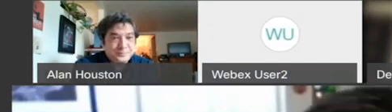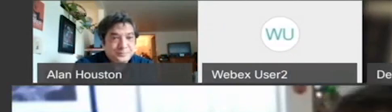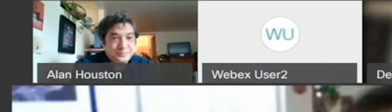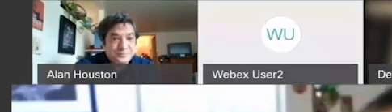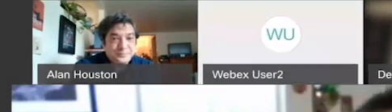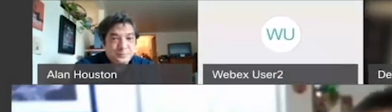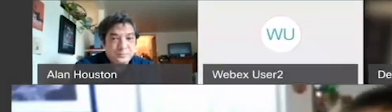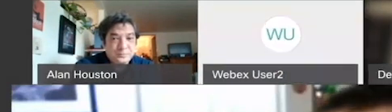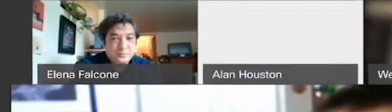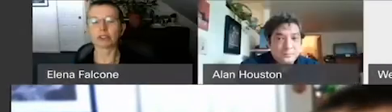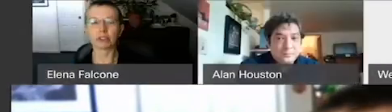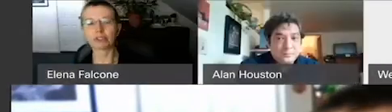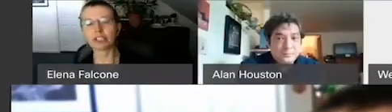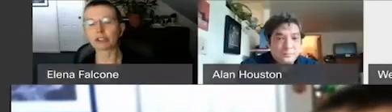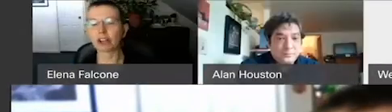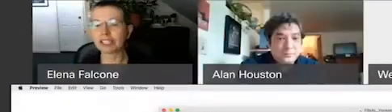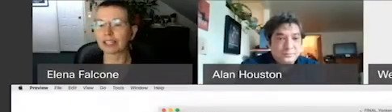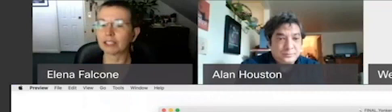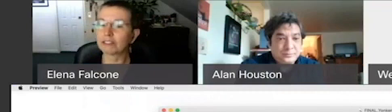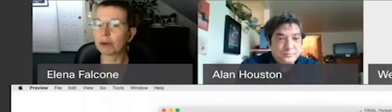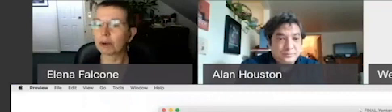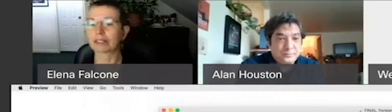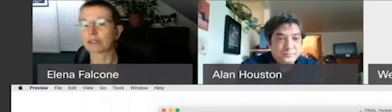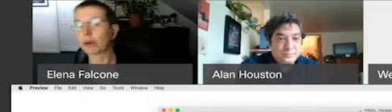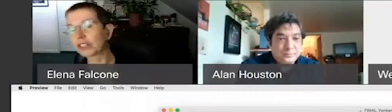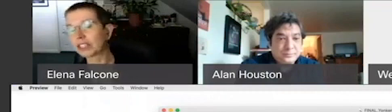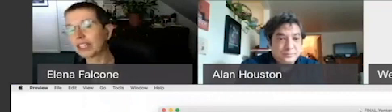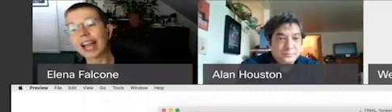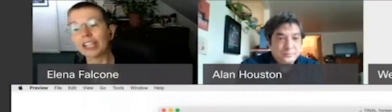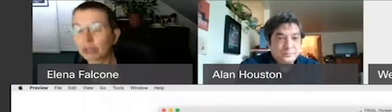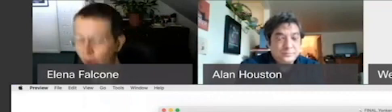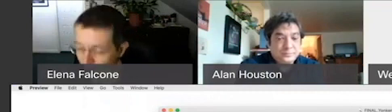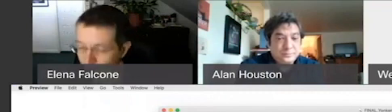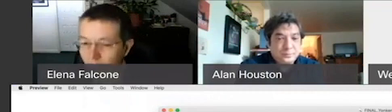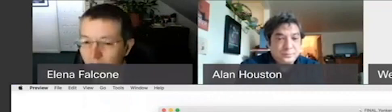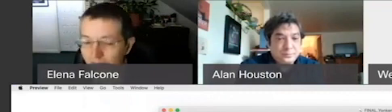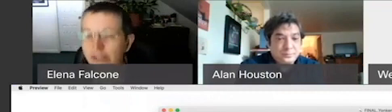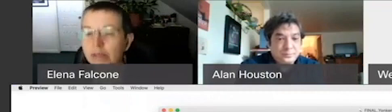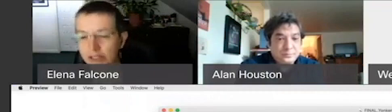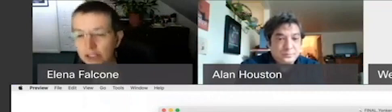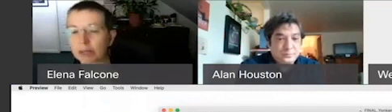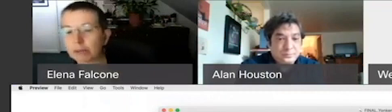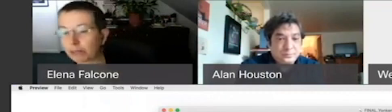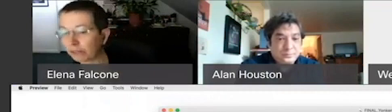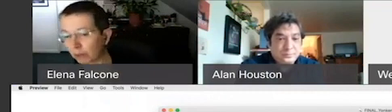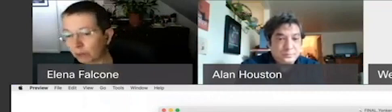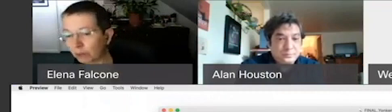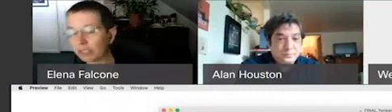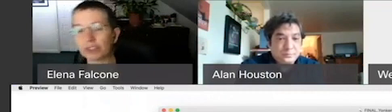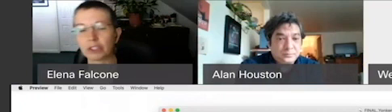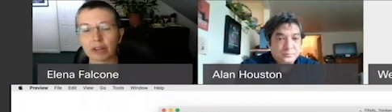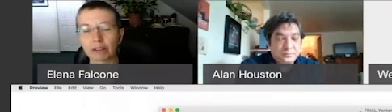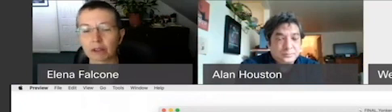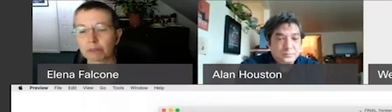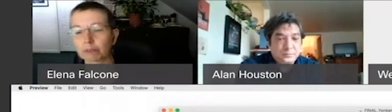So again, we want you to go to seniorlawday.info and ask us a question. And you can also leave us a message by phone if you don't have